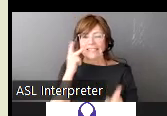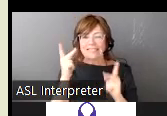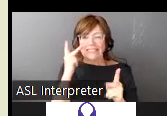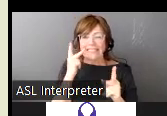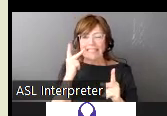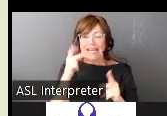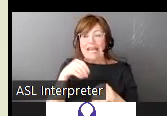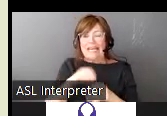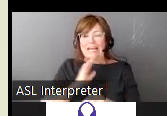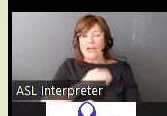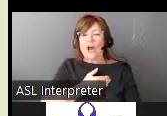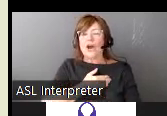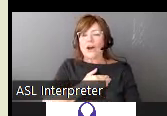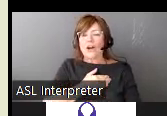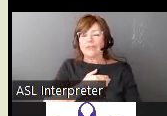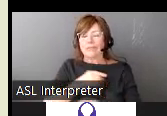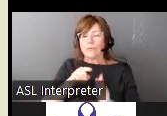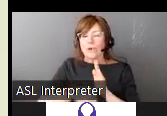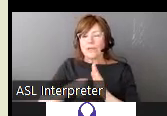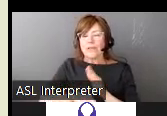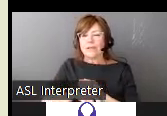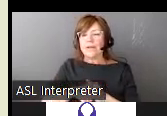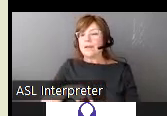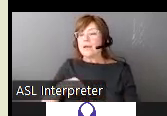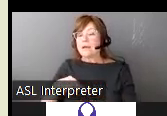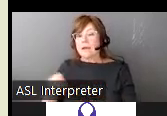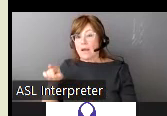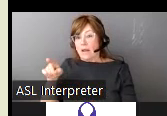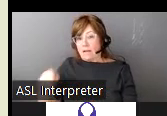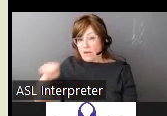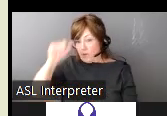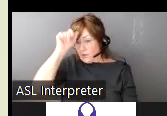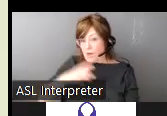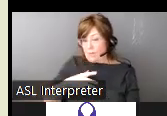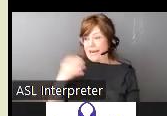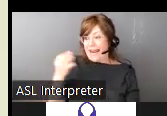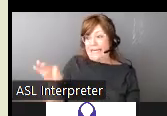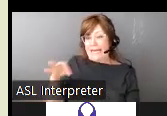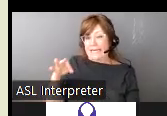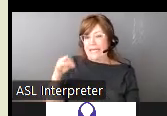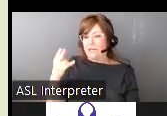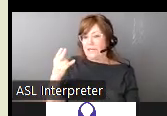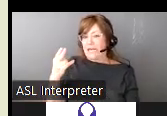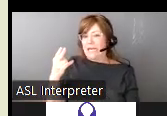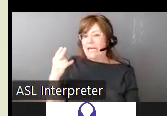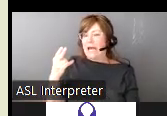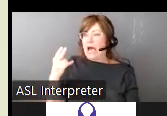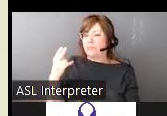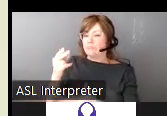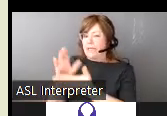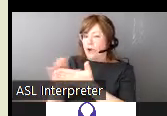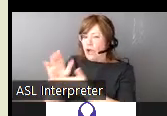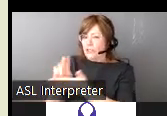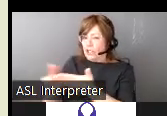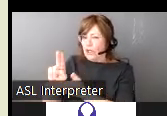data. A total of 19 older men received post-secondary education, and only 8 older women had